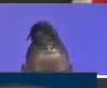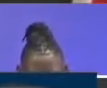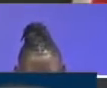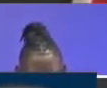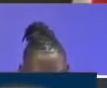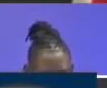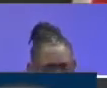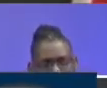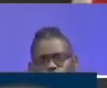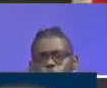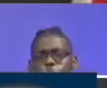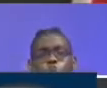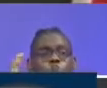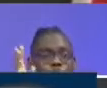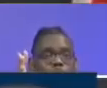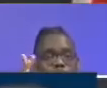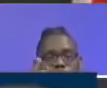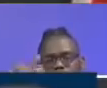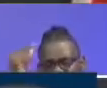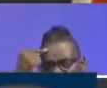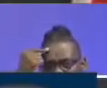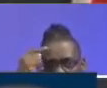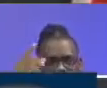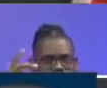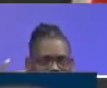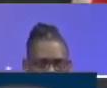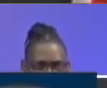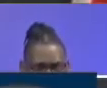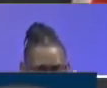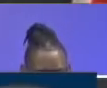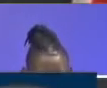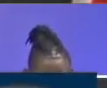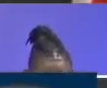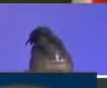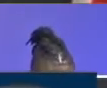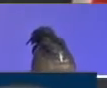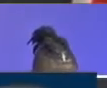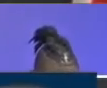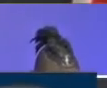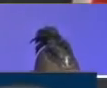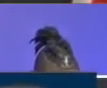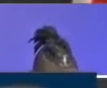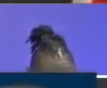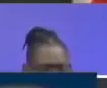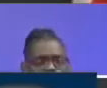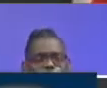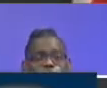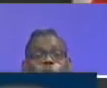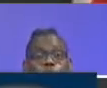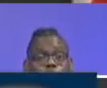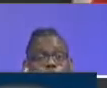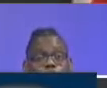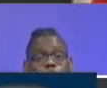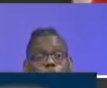legally with respect to the furloughing of persons who are not in a position to